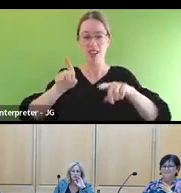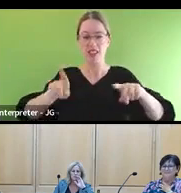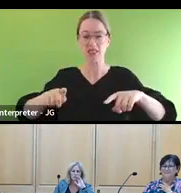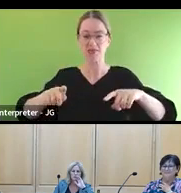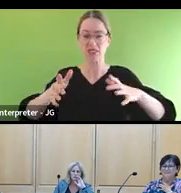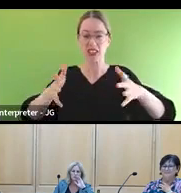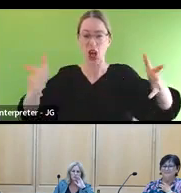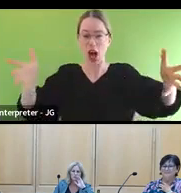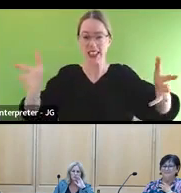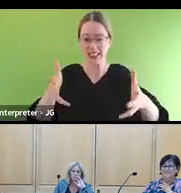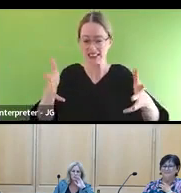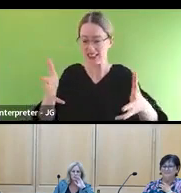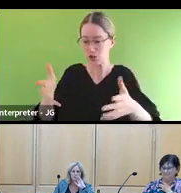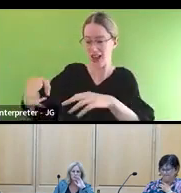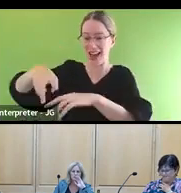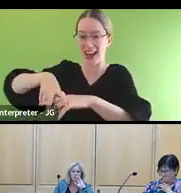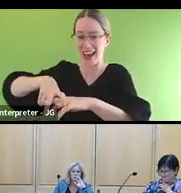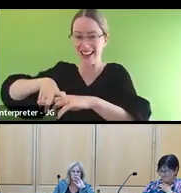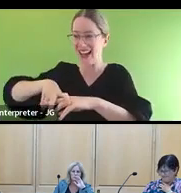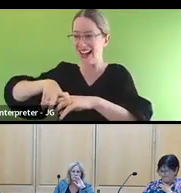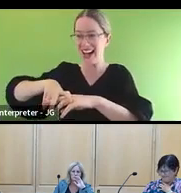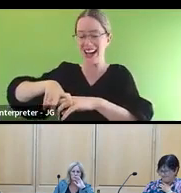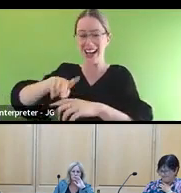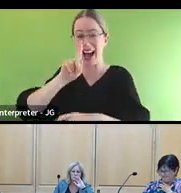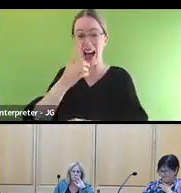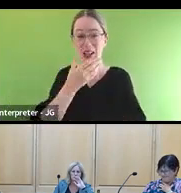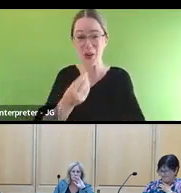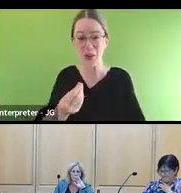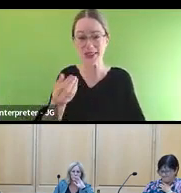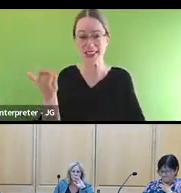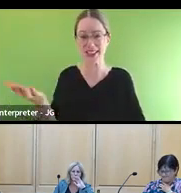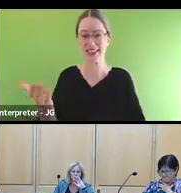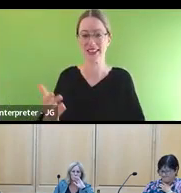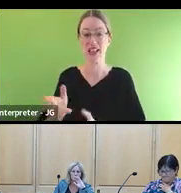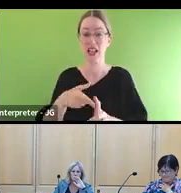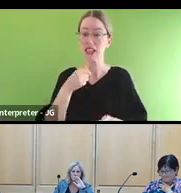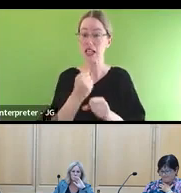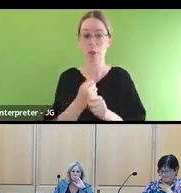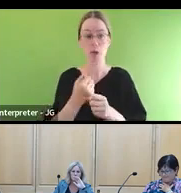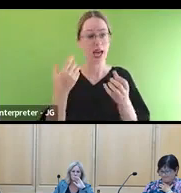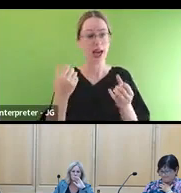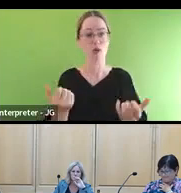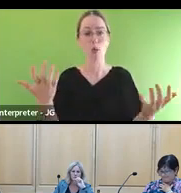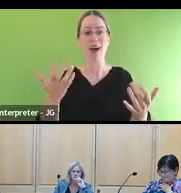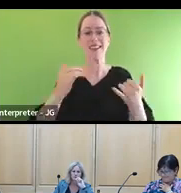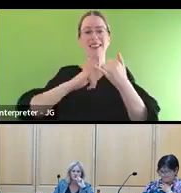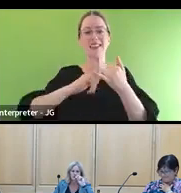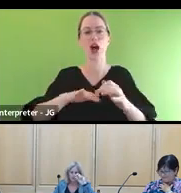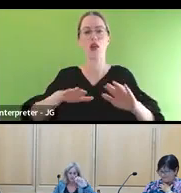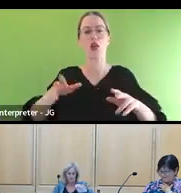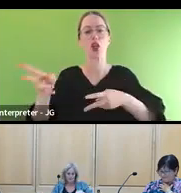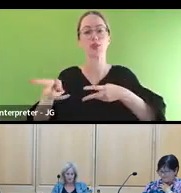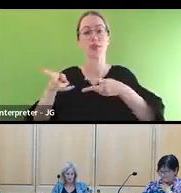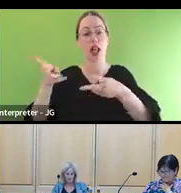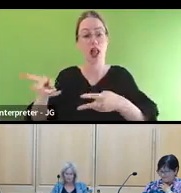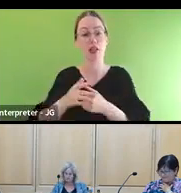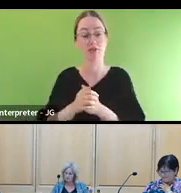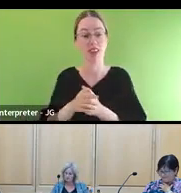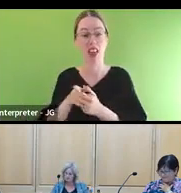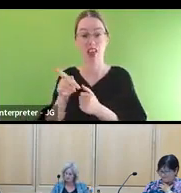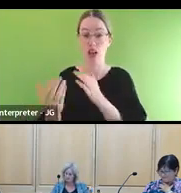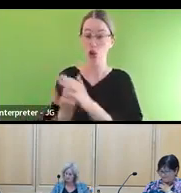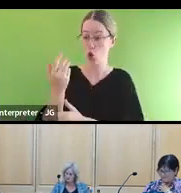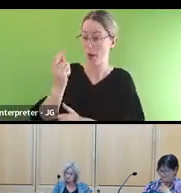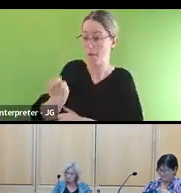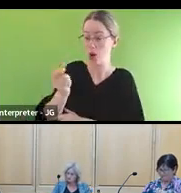that accommodation can no longer use it. Now, there are examples of that at Southland Hospital, and that, you know, and that was a new build not